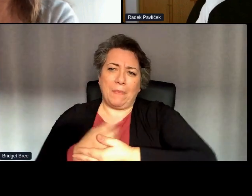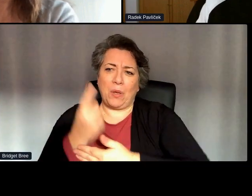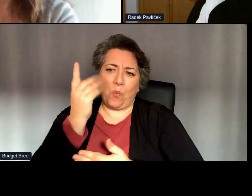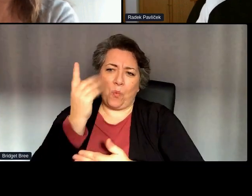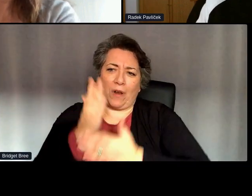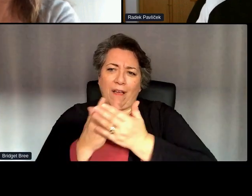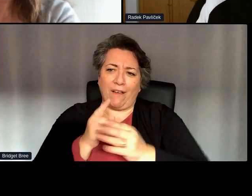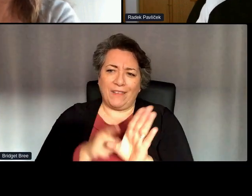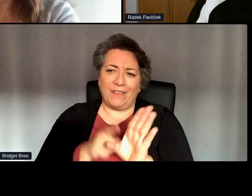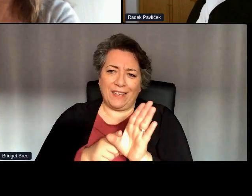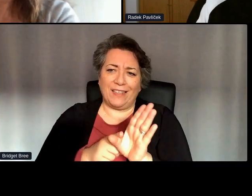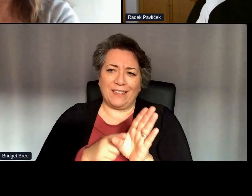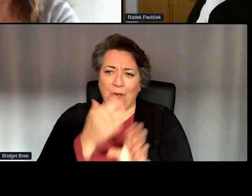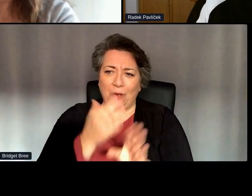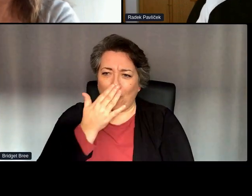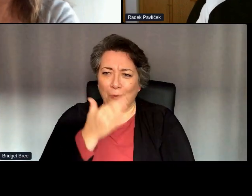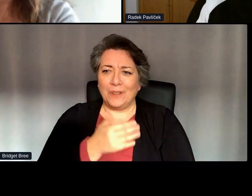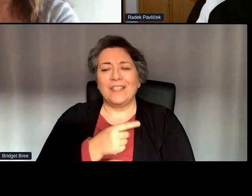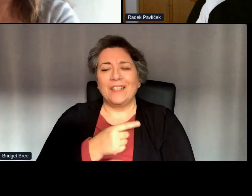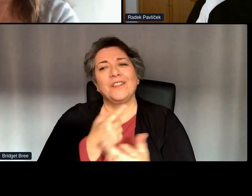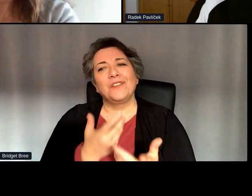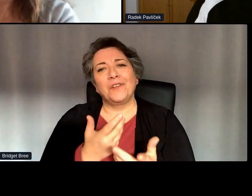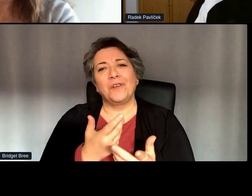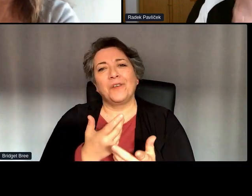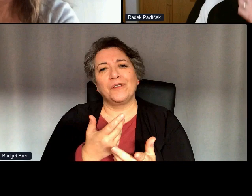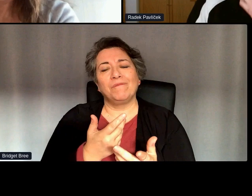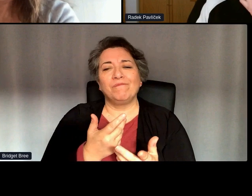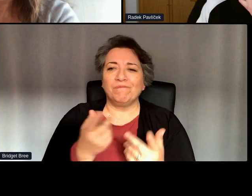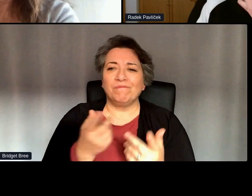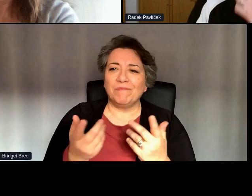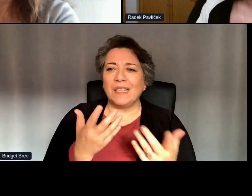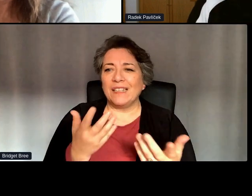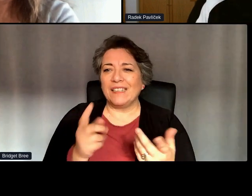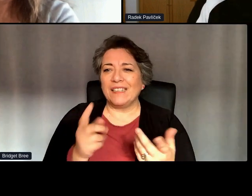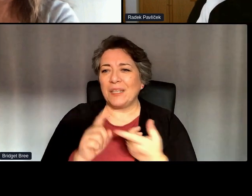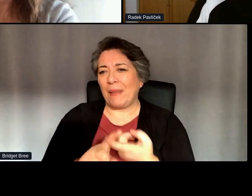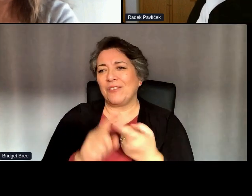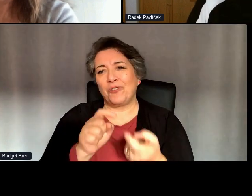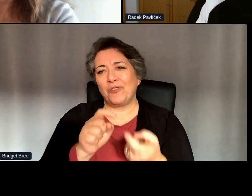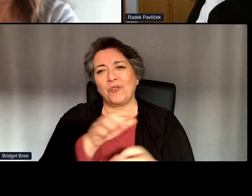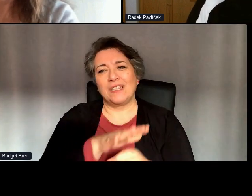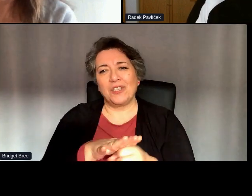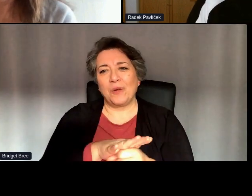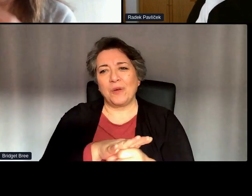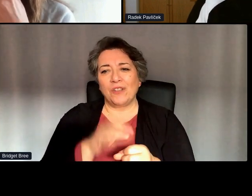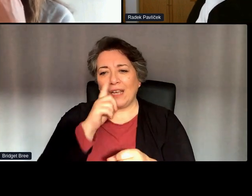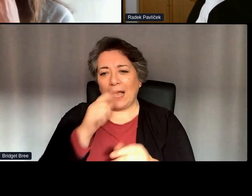So that I can tell you, depending on what is your situation, it can take longer or less.